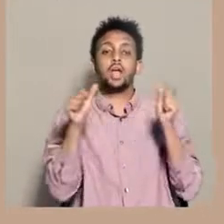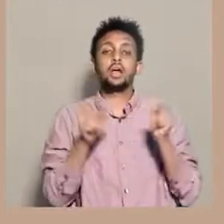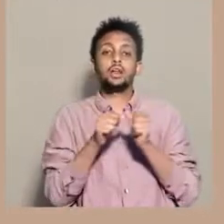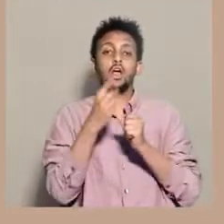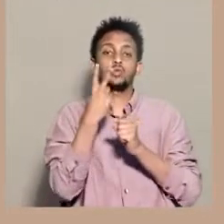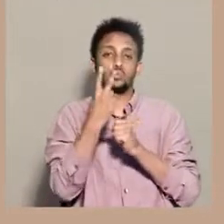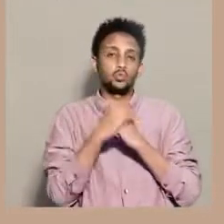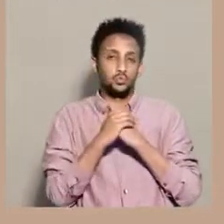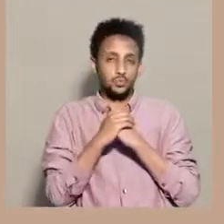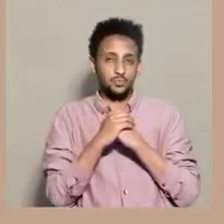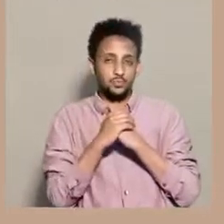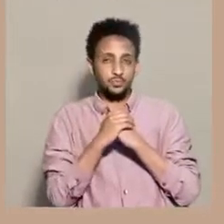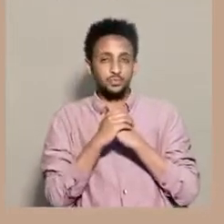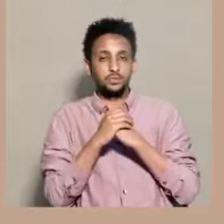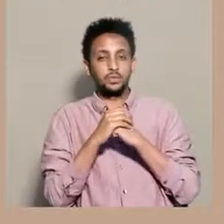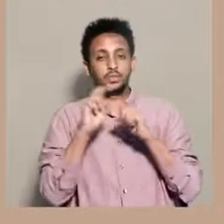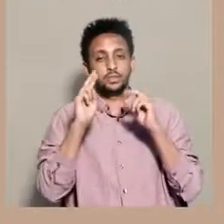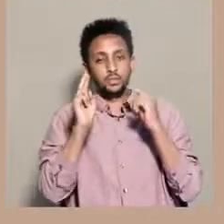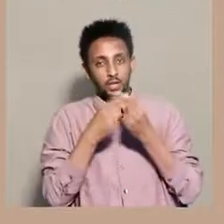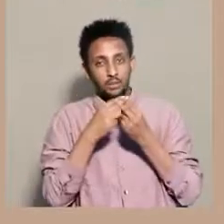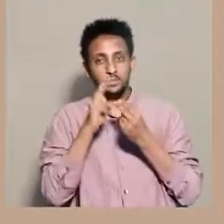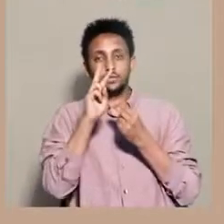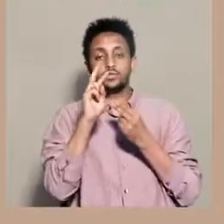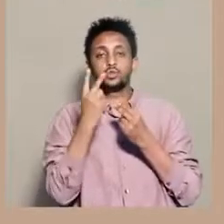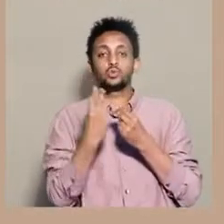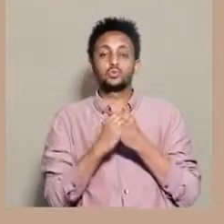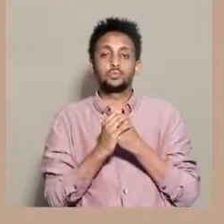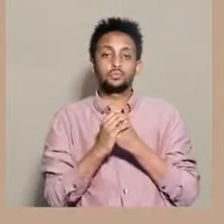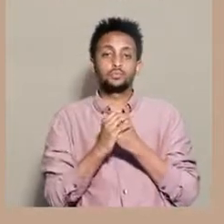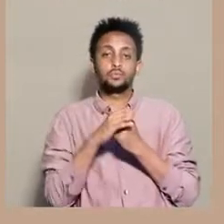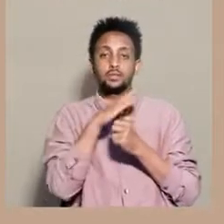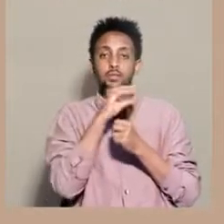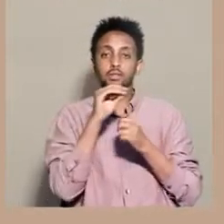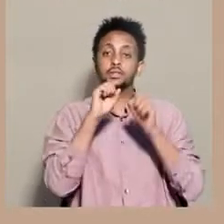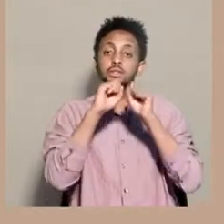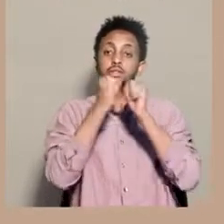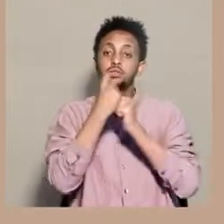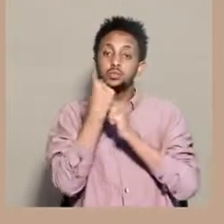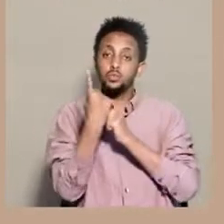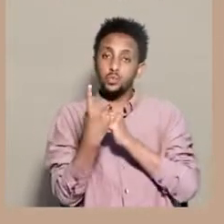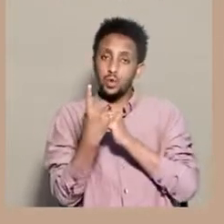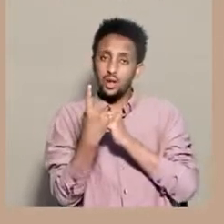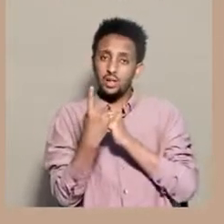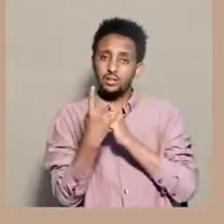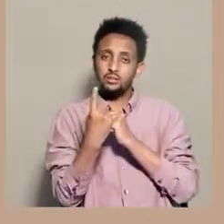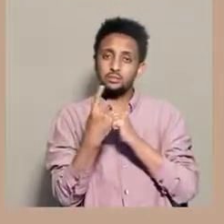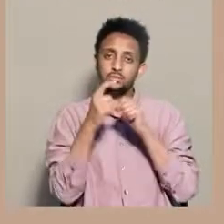2 times V2. And at section 1, it's